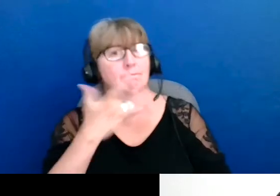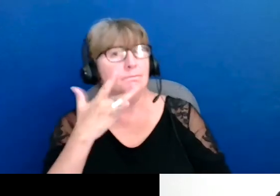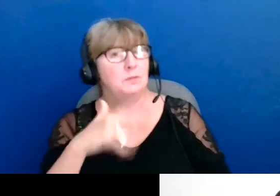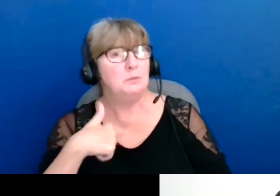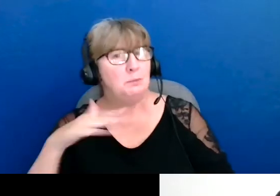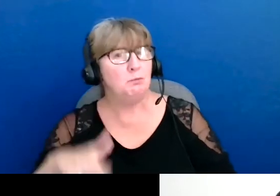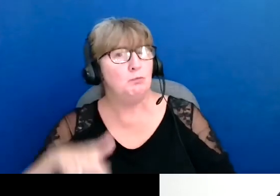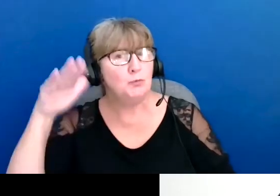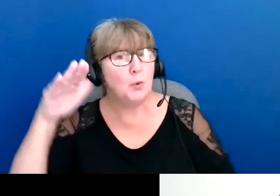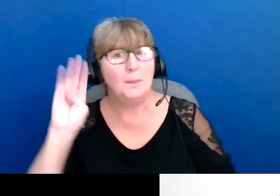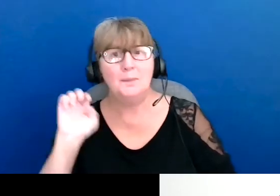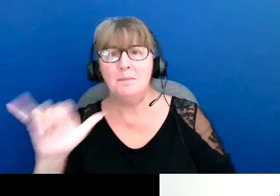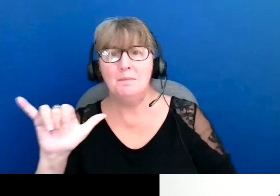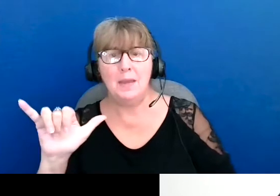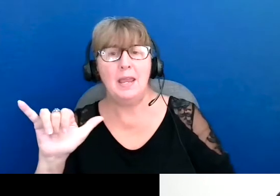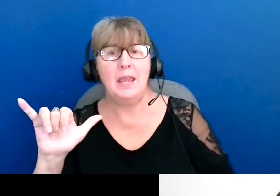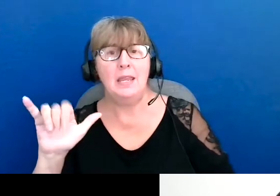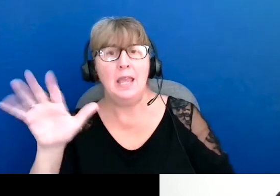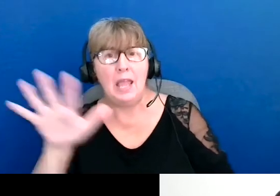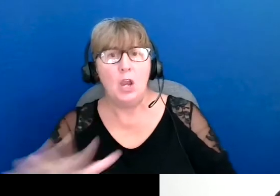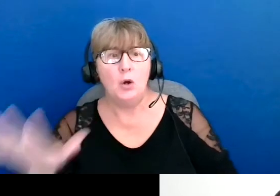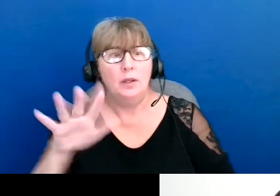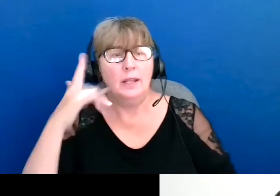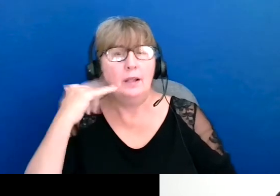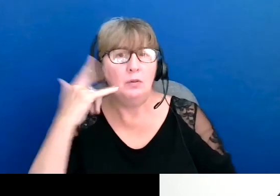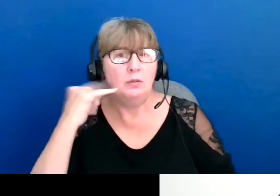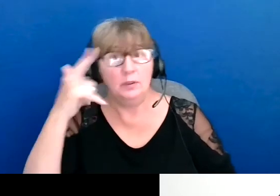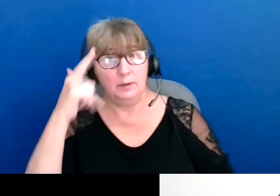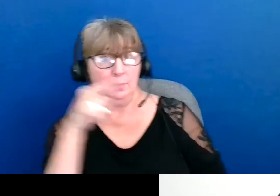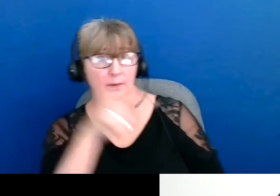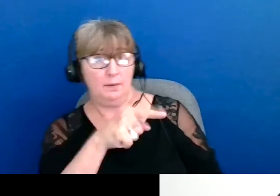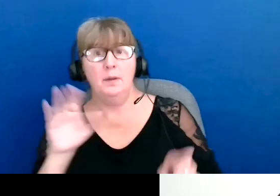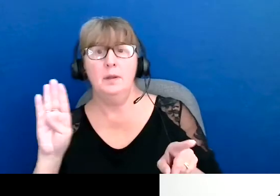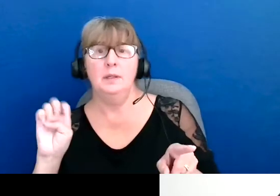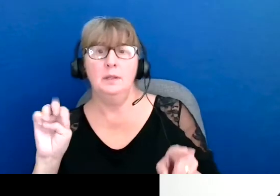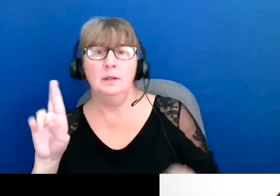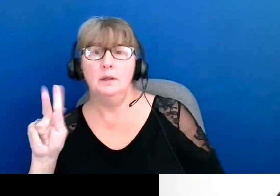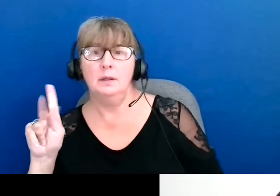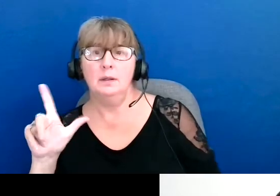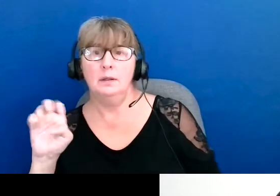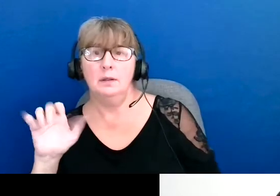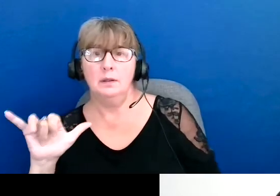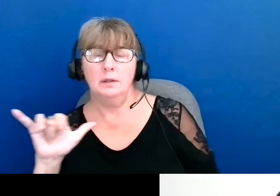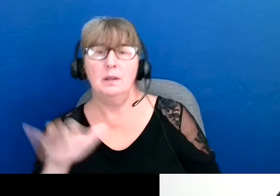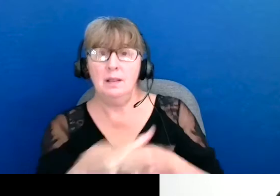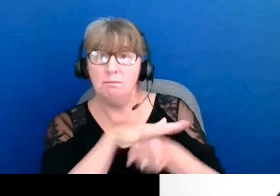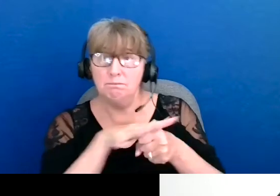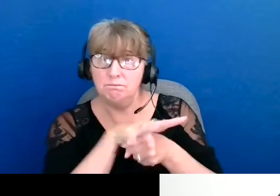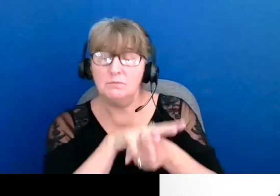in the Bay Area because Berkeley specifically was the heart of the disability rights